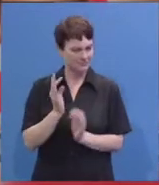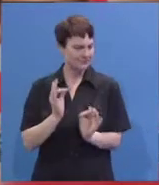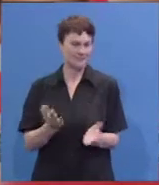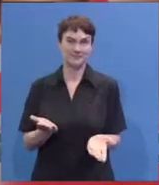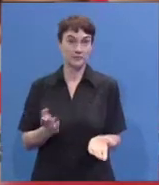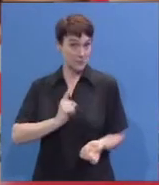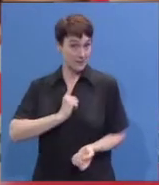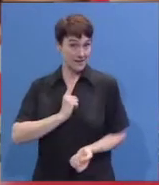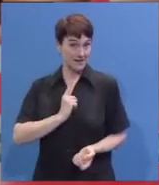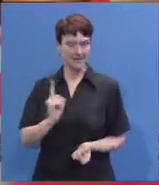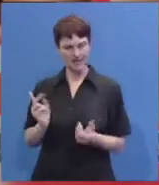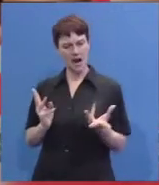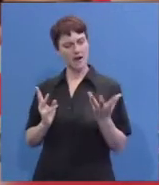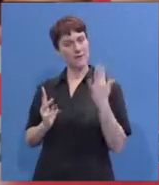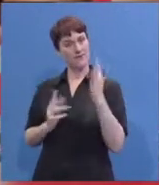can only